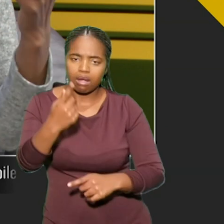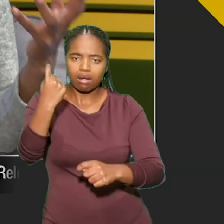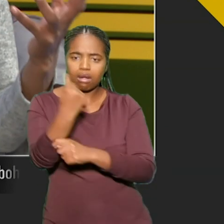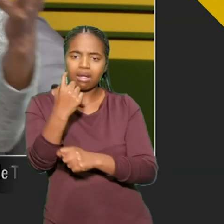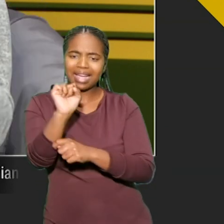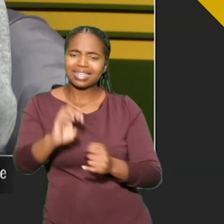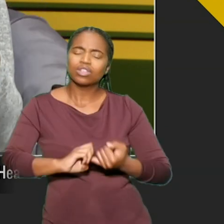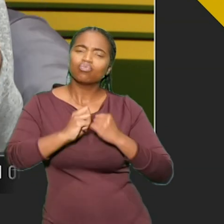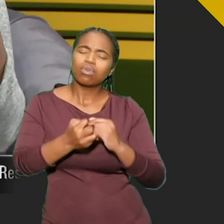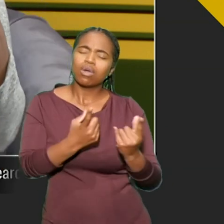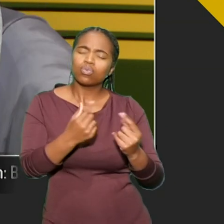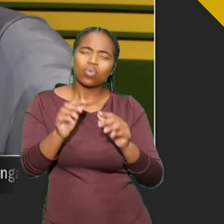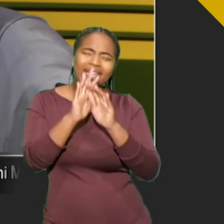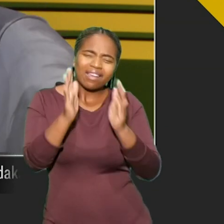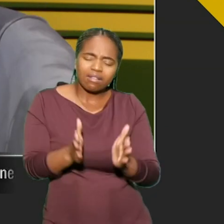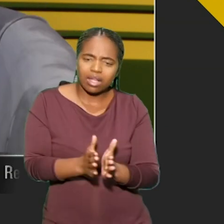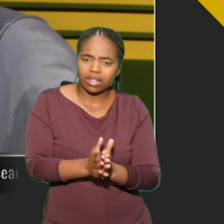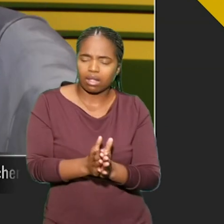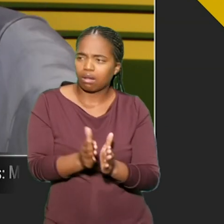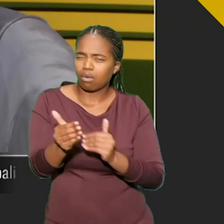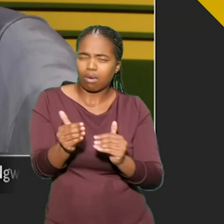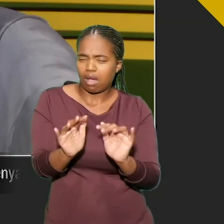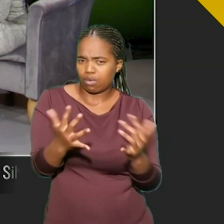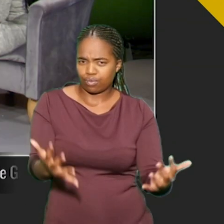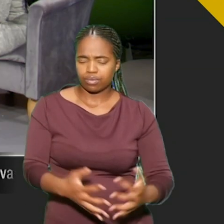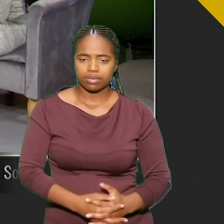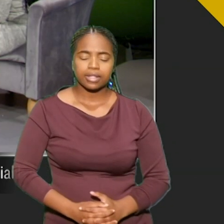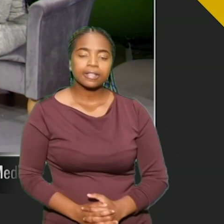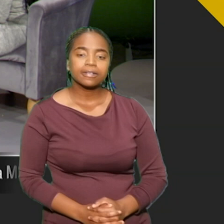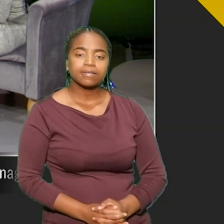rona and try and do and move them closer to the cities? Mm.